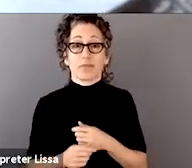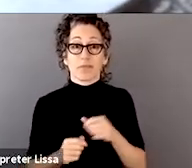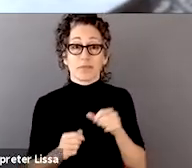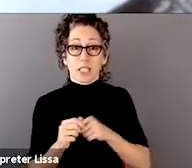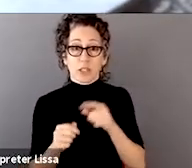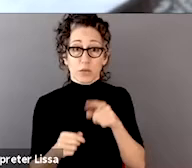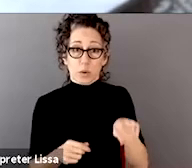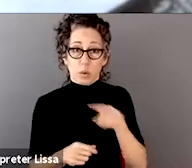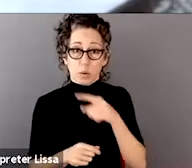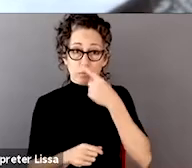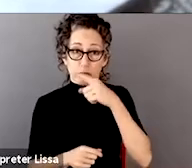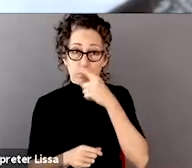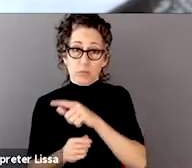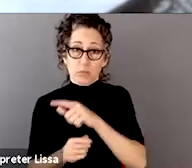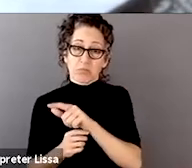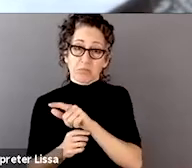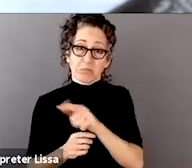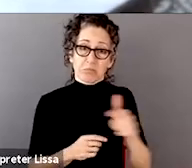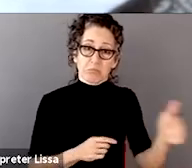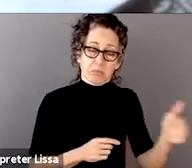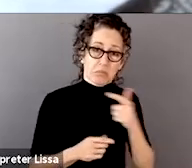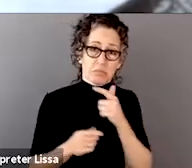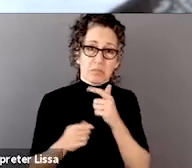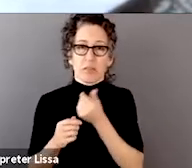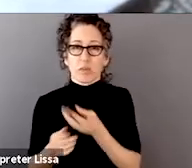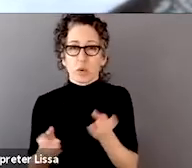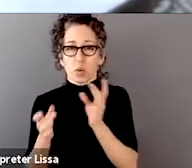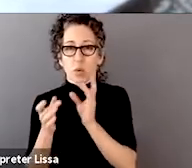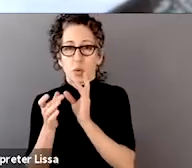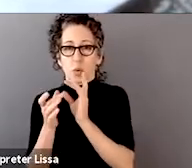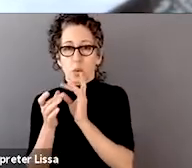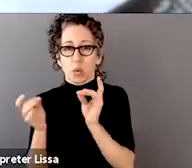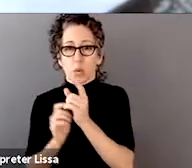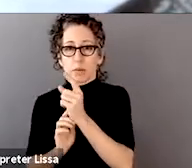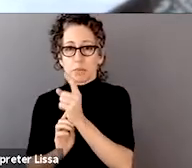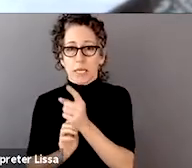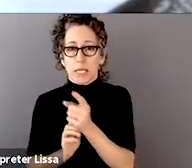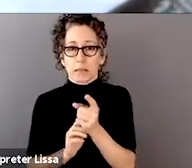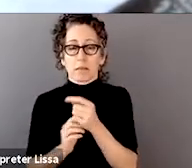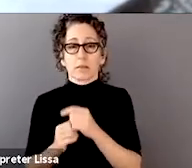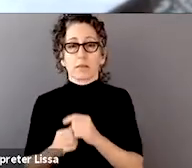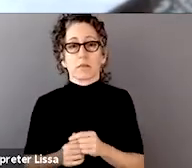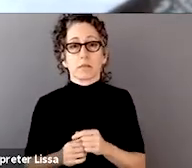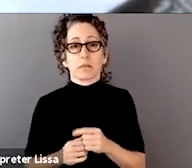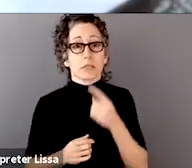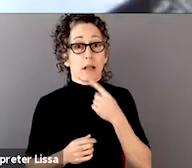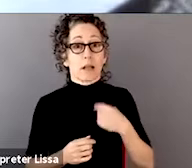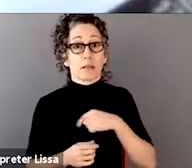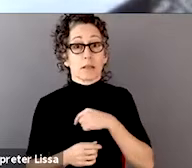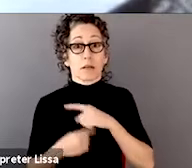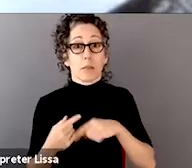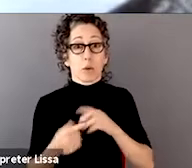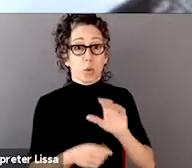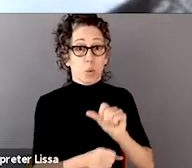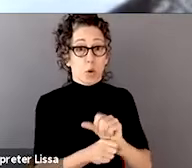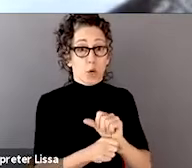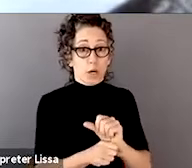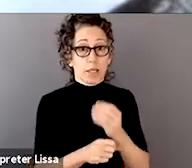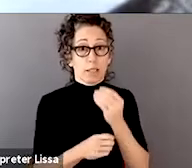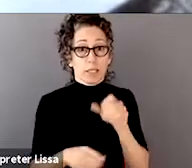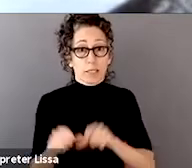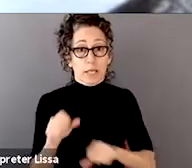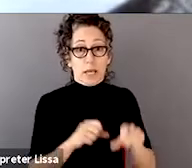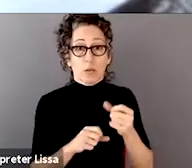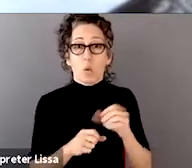extended introduction beyond the titles I just listed off, telling us about your work and uses of data science and or machine learning to